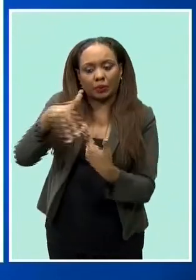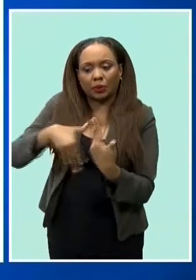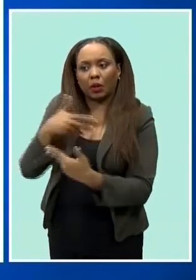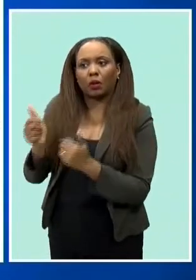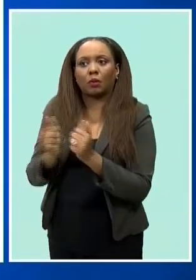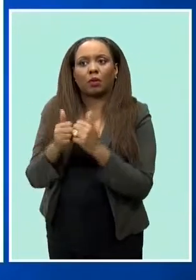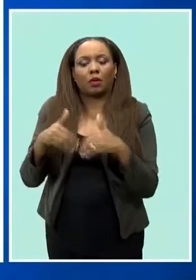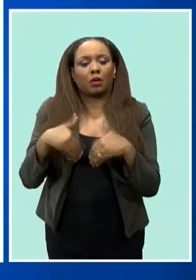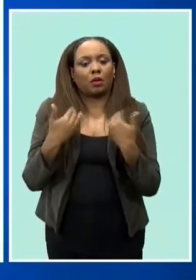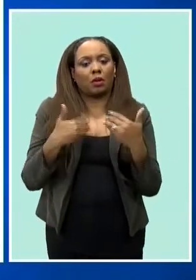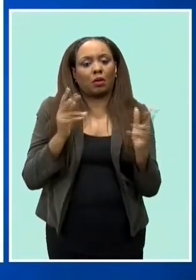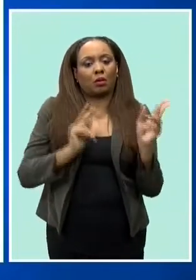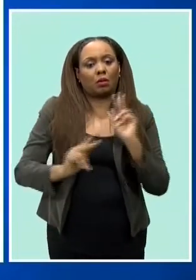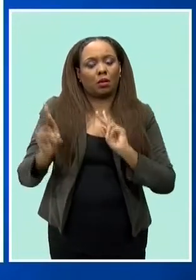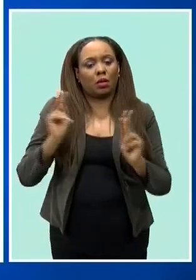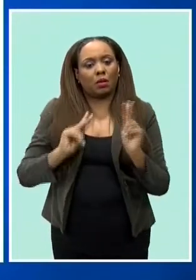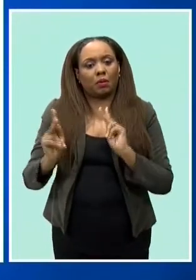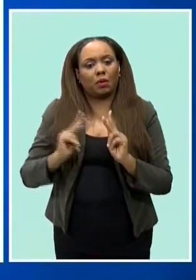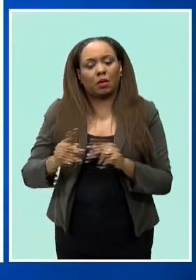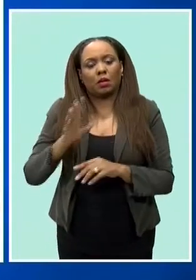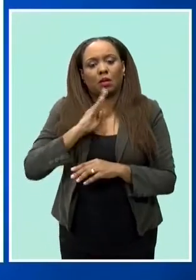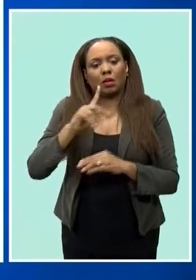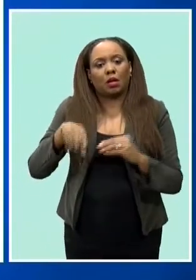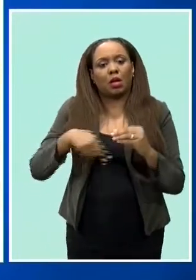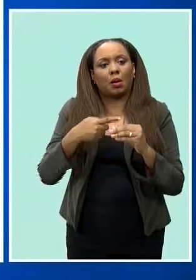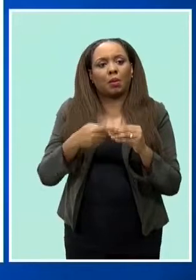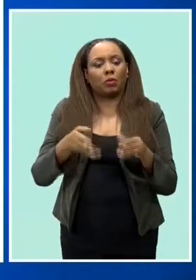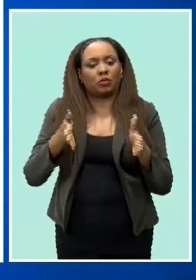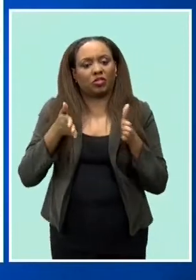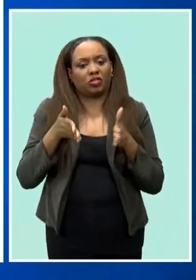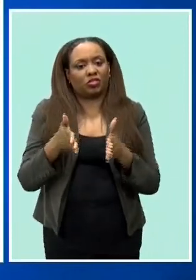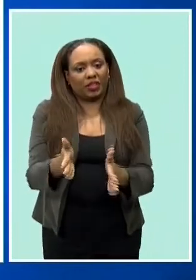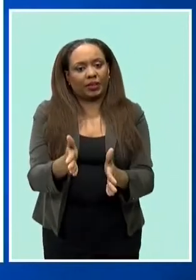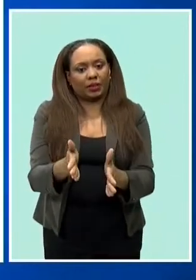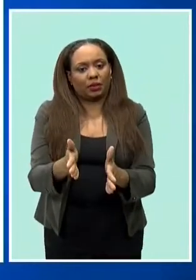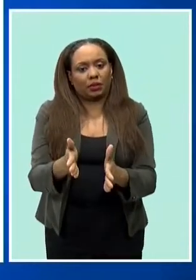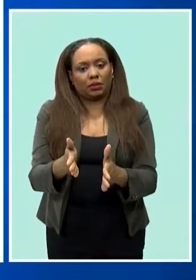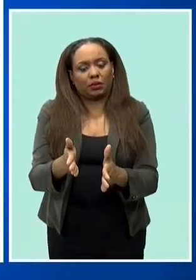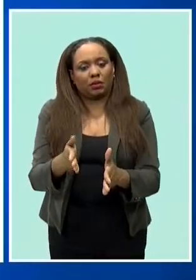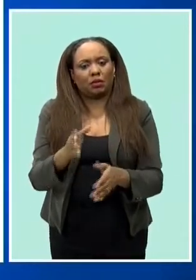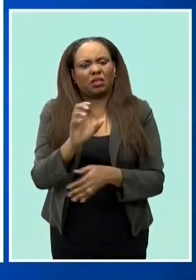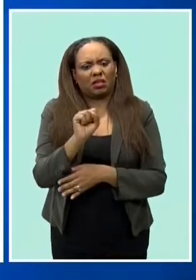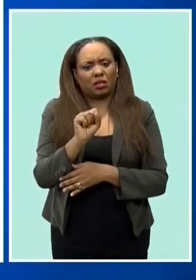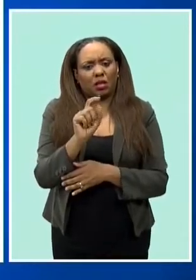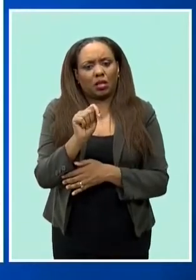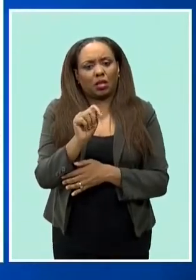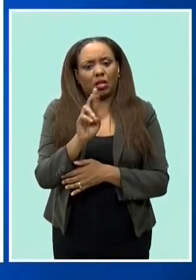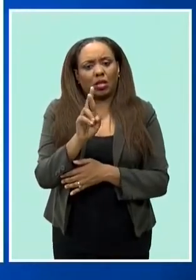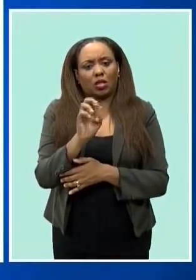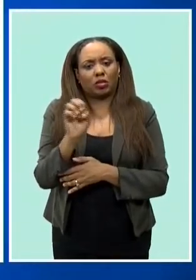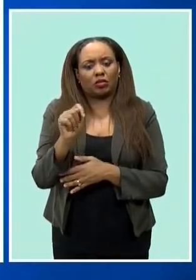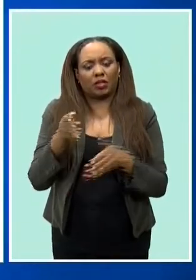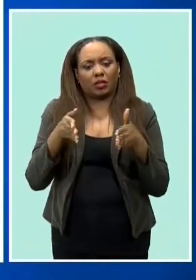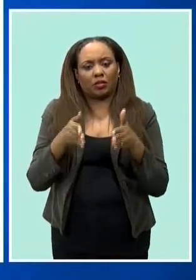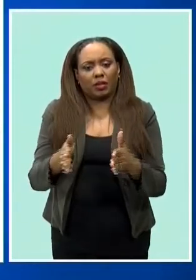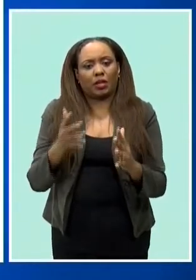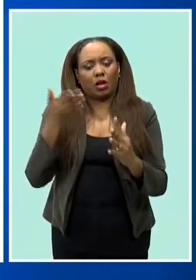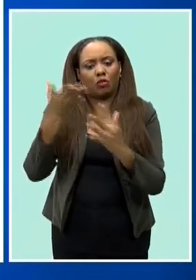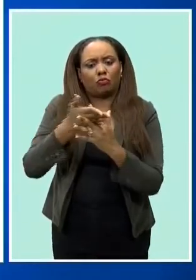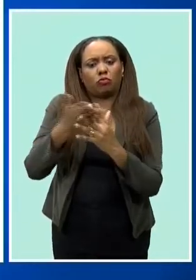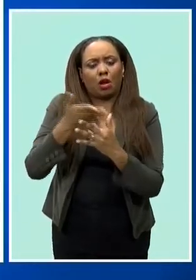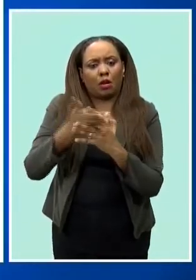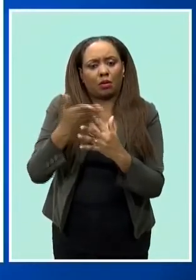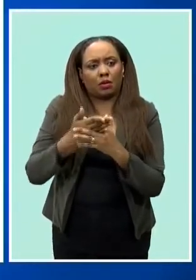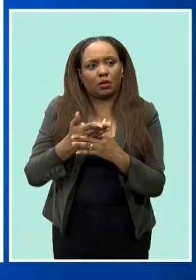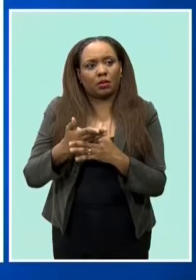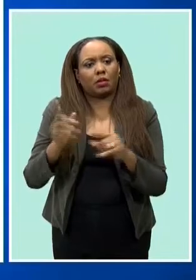will be able to address the scourge of street harassment. GIFT is made up of 11 females who meet with youths across the country